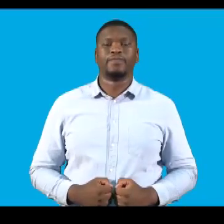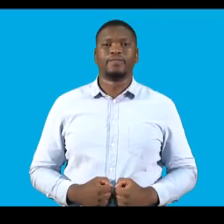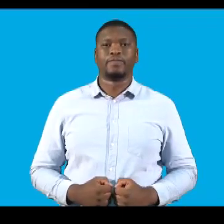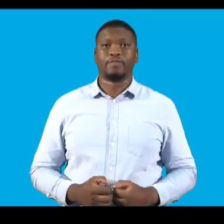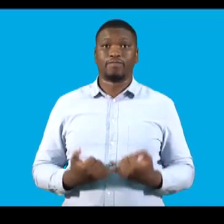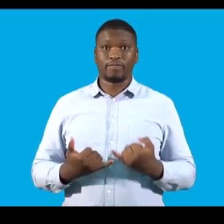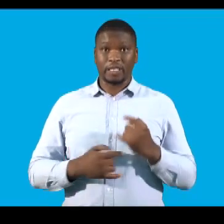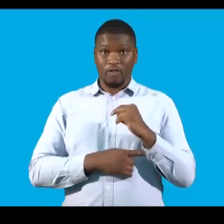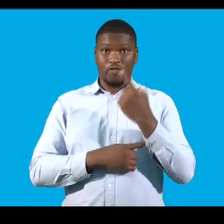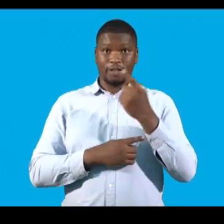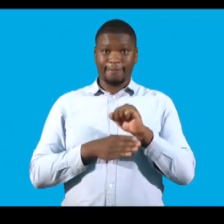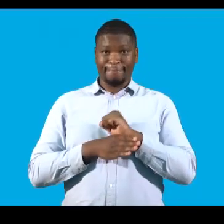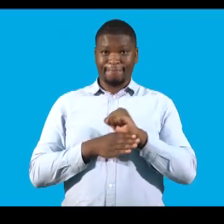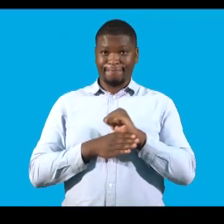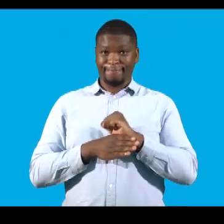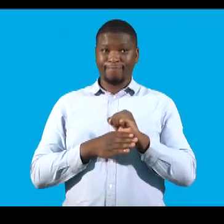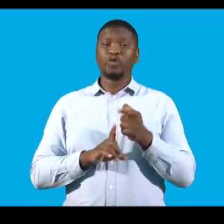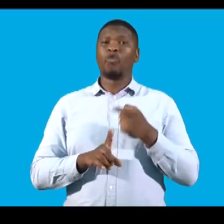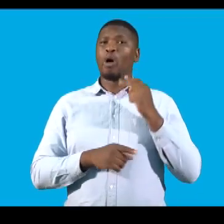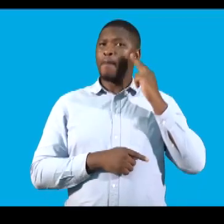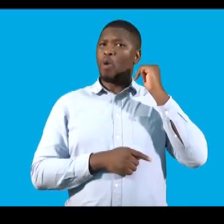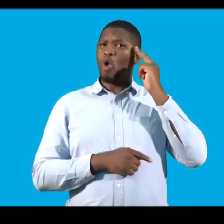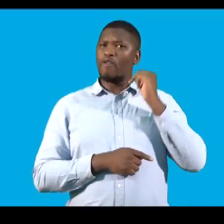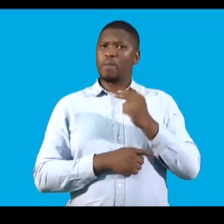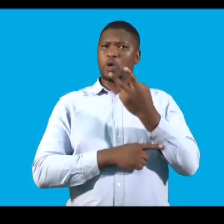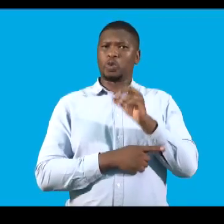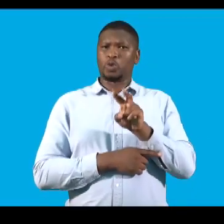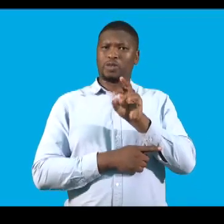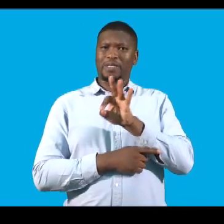Now, our first practice question is from the November